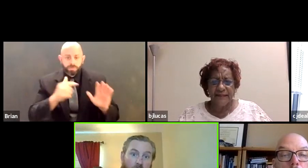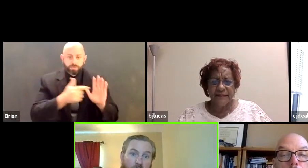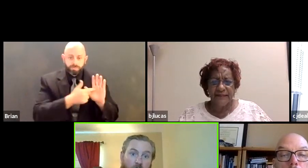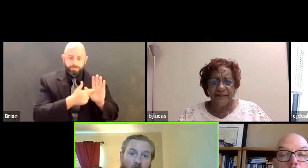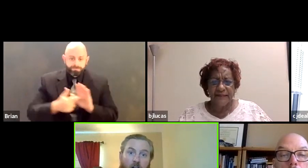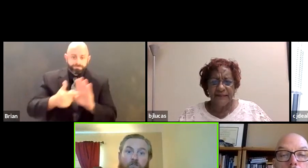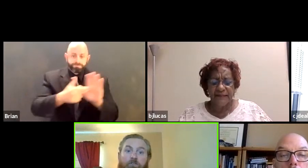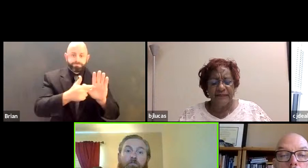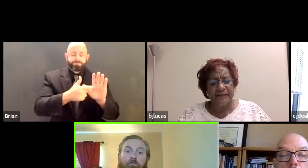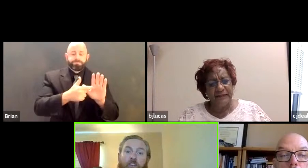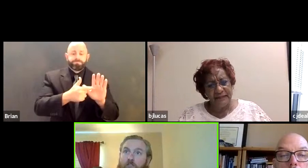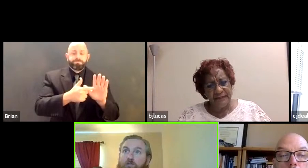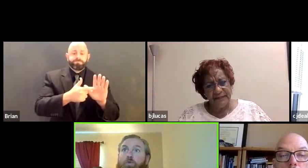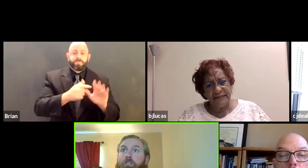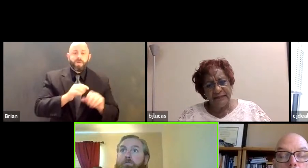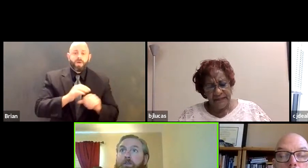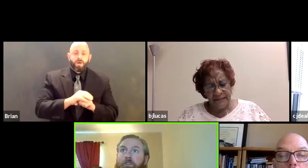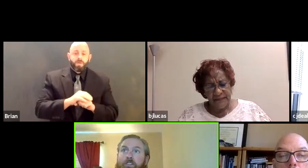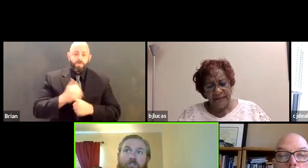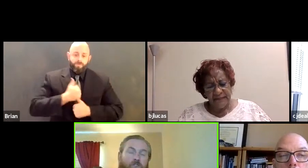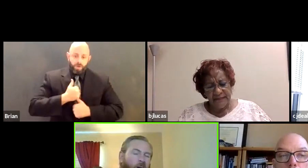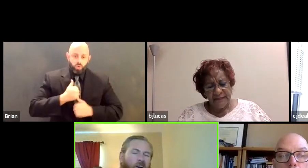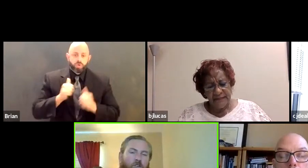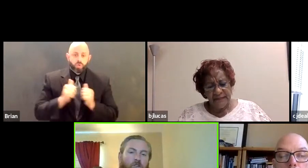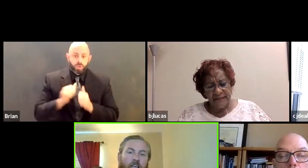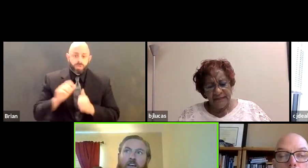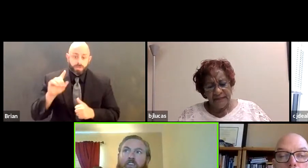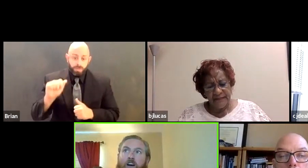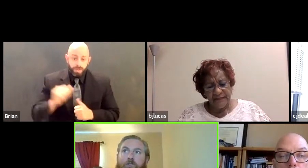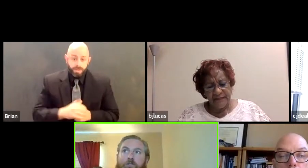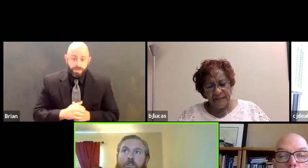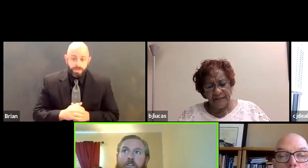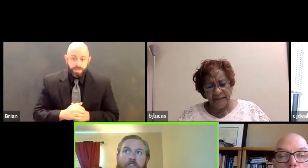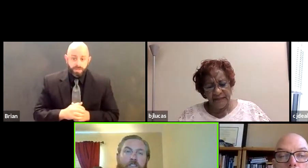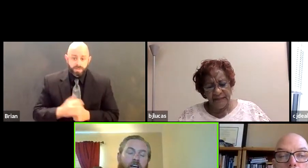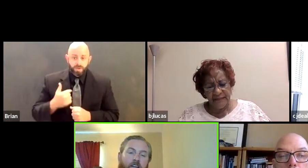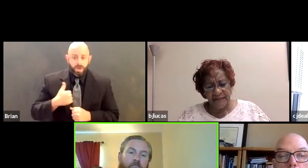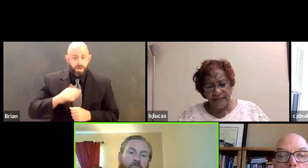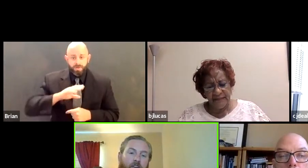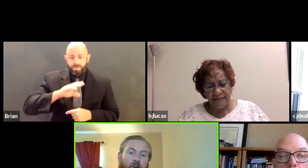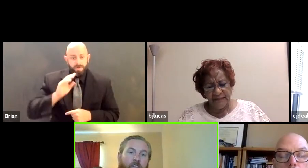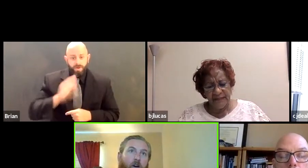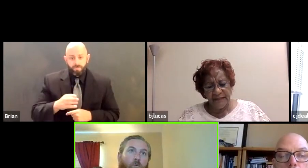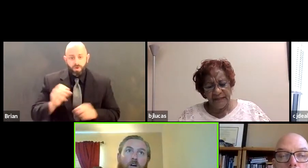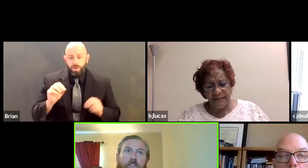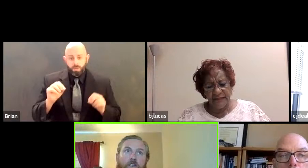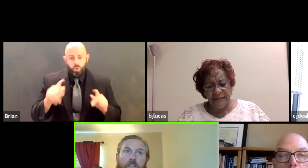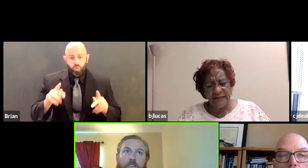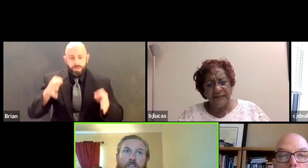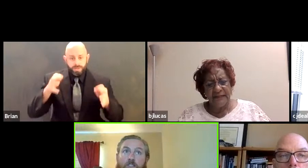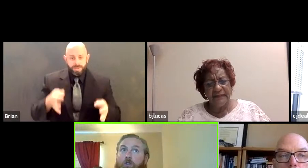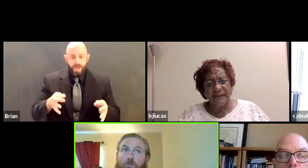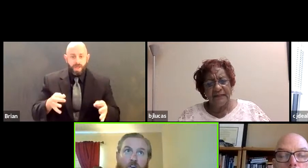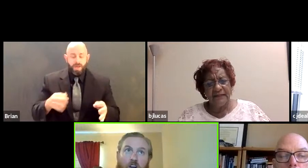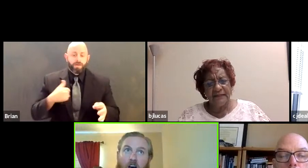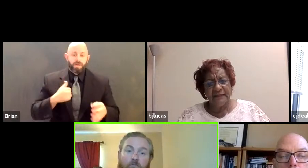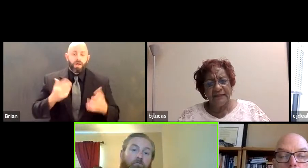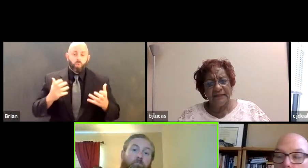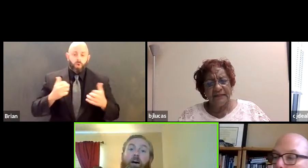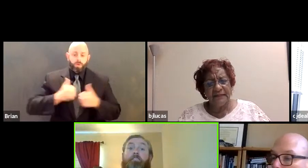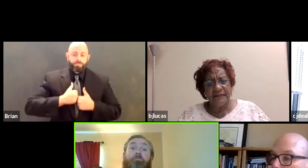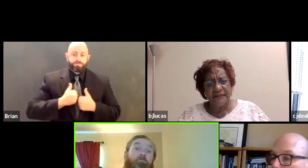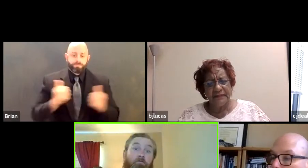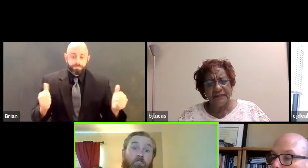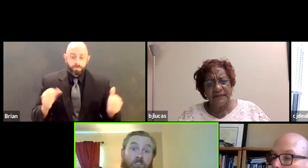raises awareness of veterans with disabilities. So I never really had the opportunity to decide, you know, if I wanted to disclose it or